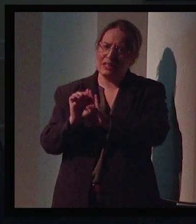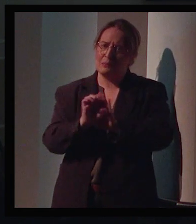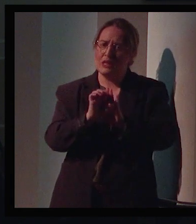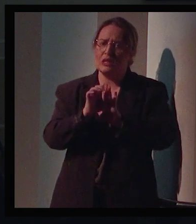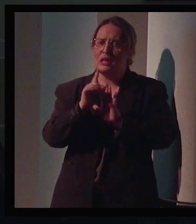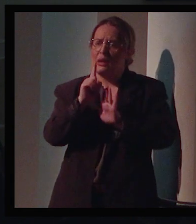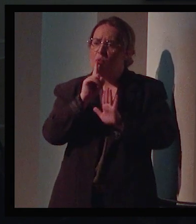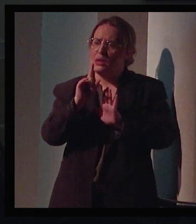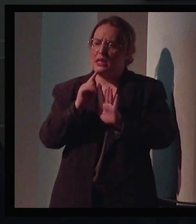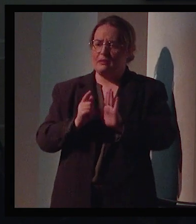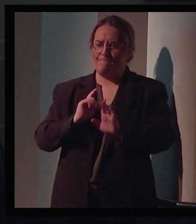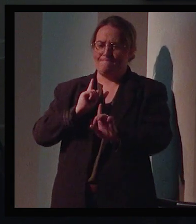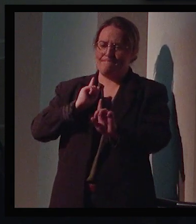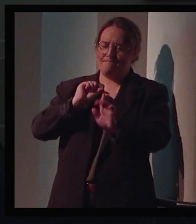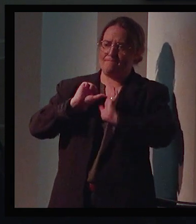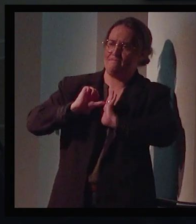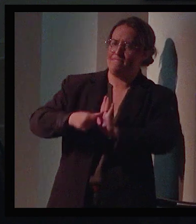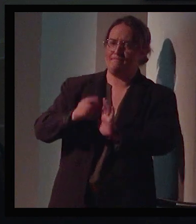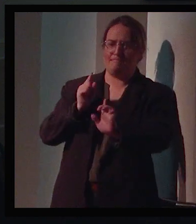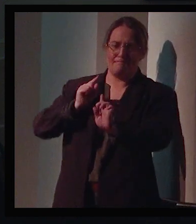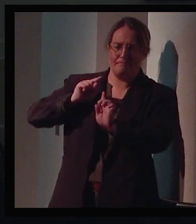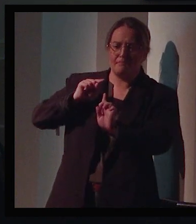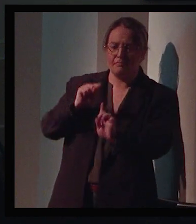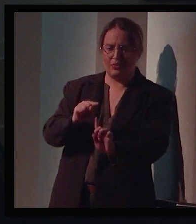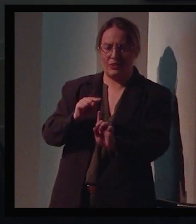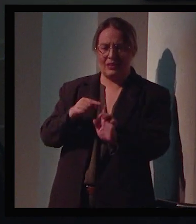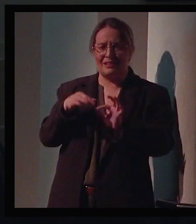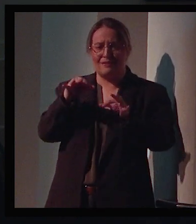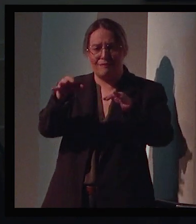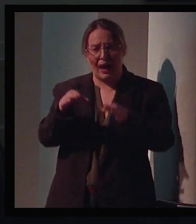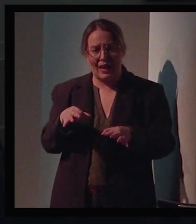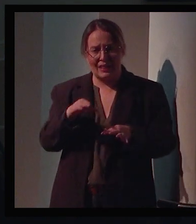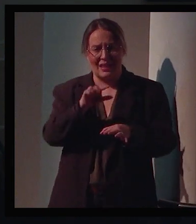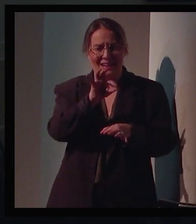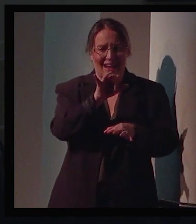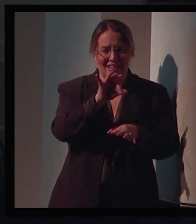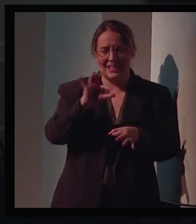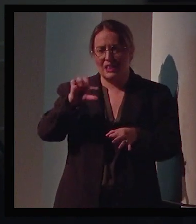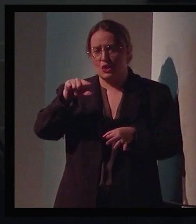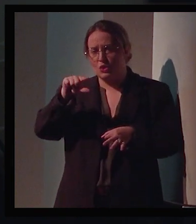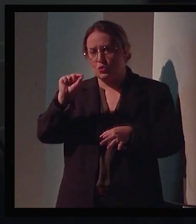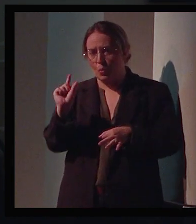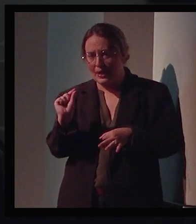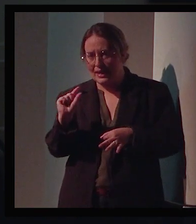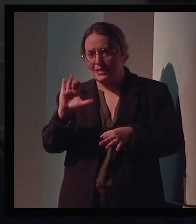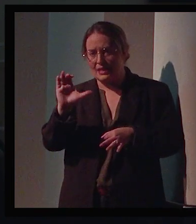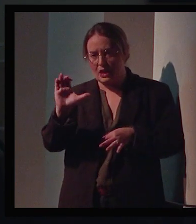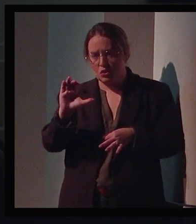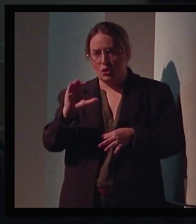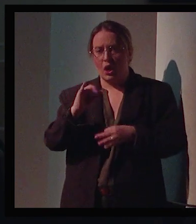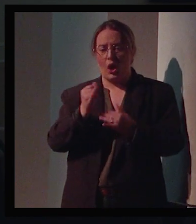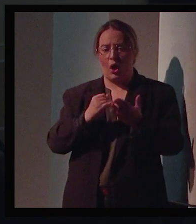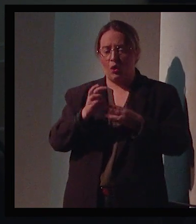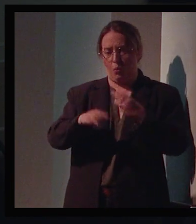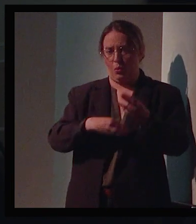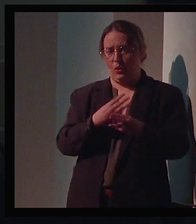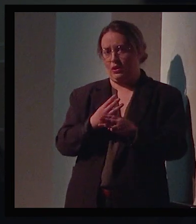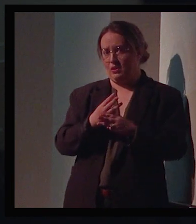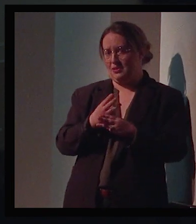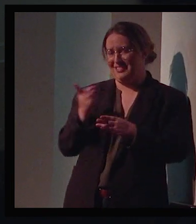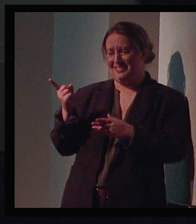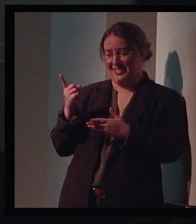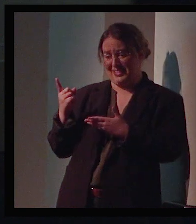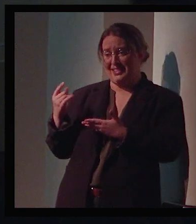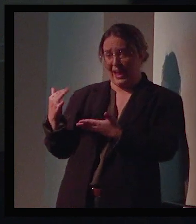and defined the 19th and early 20th century art world. The Brooklyn Museum's collection, from which this exhibition is